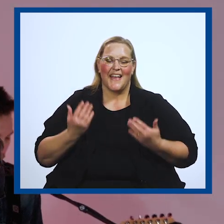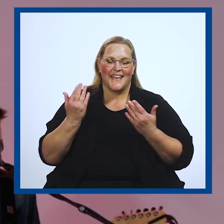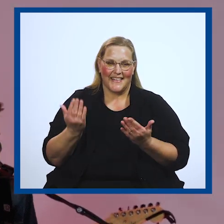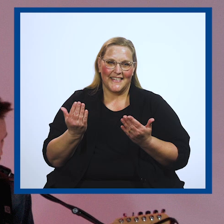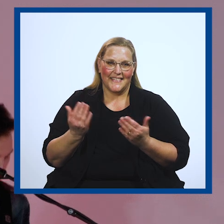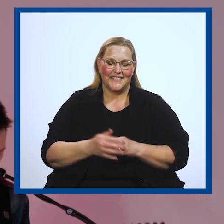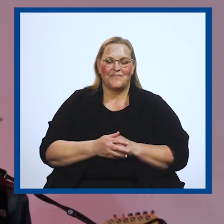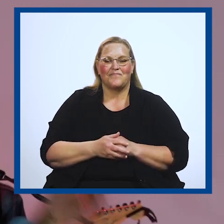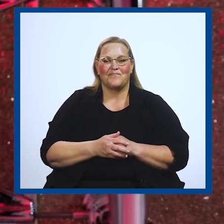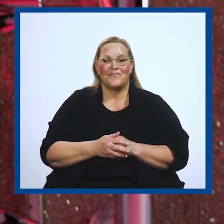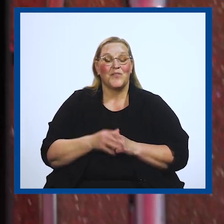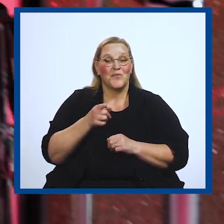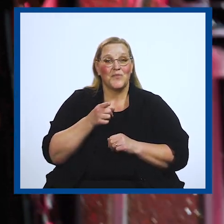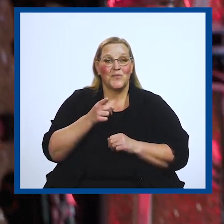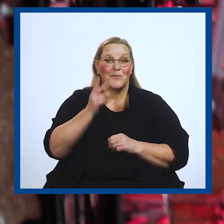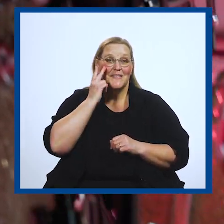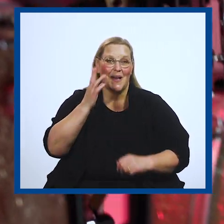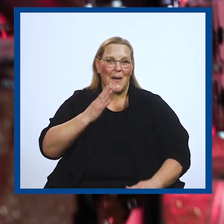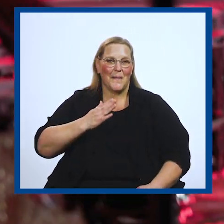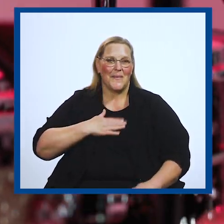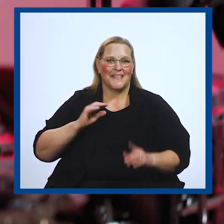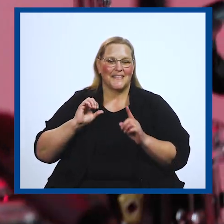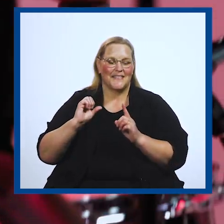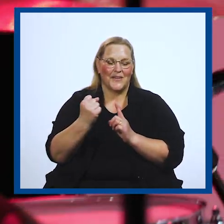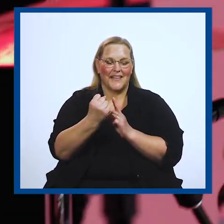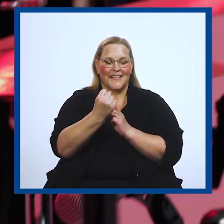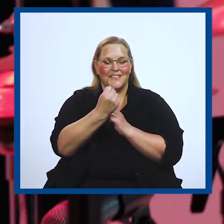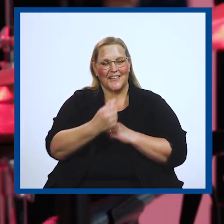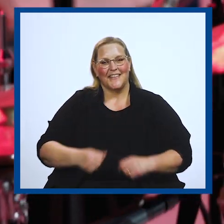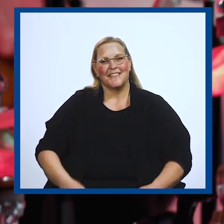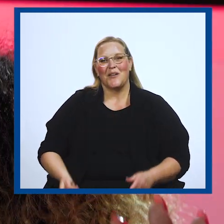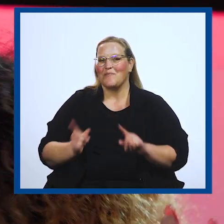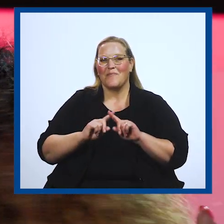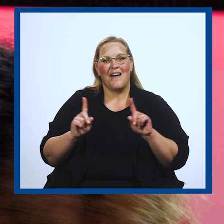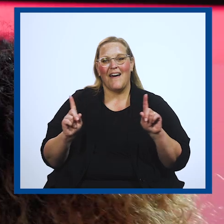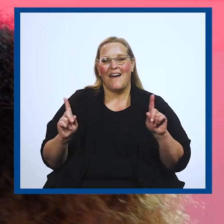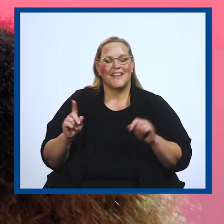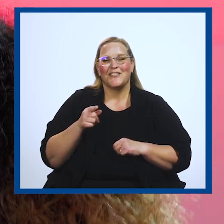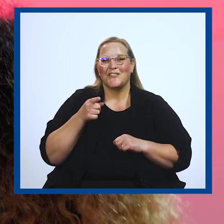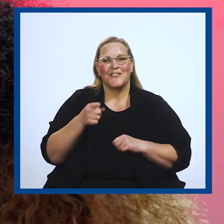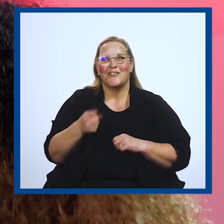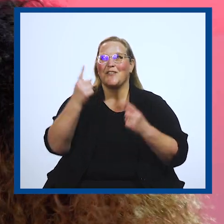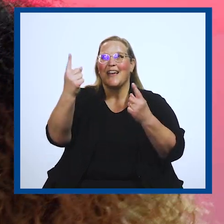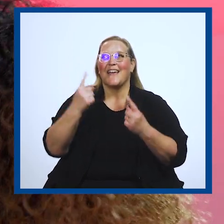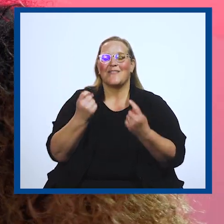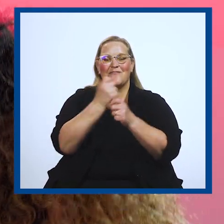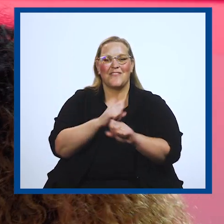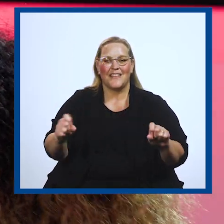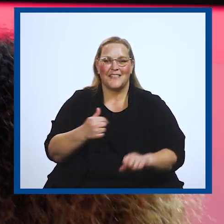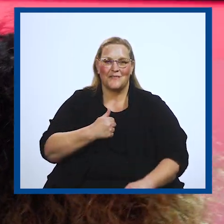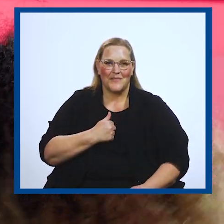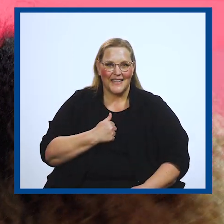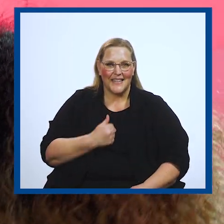waiting. You saw my situation and came to rescue